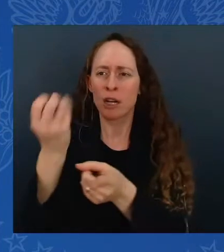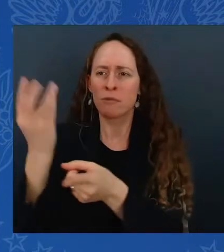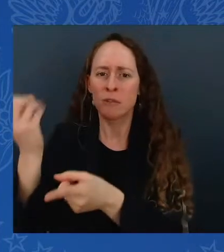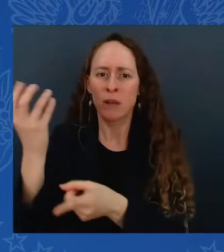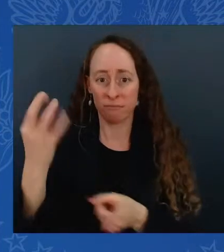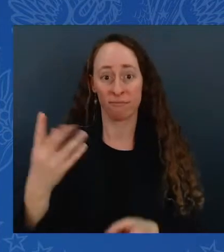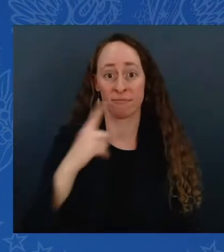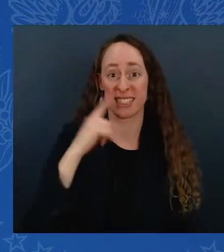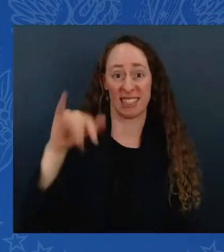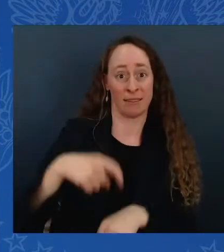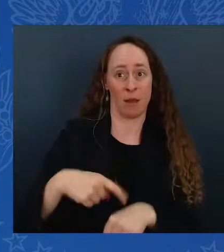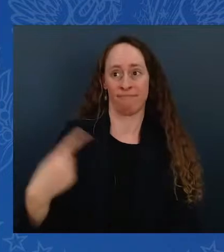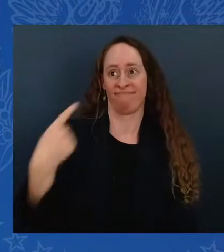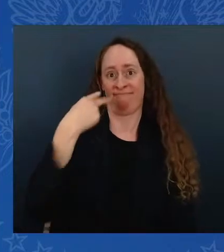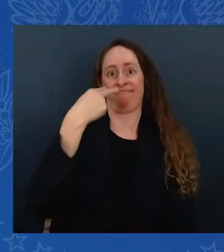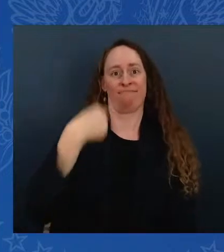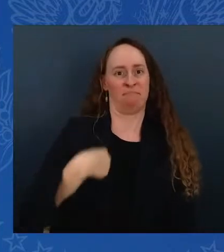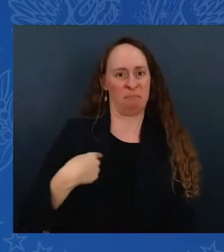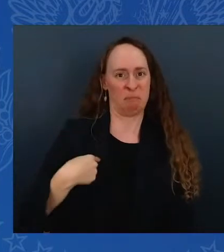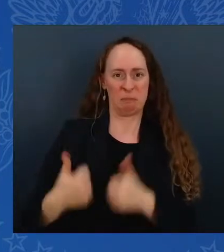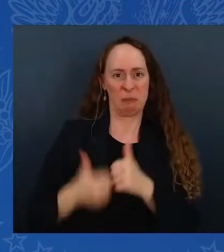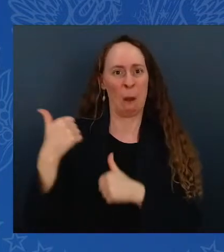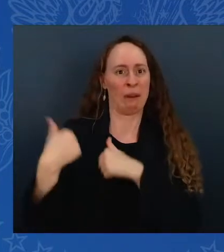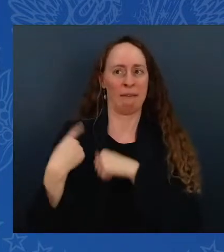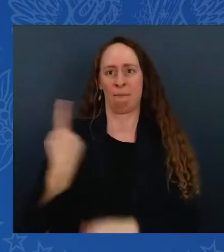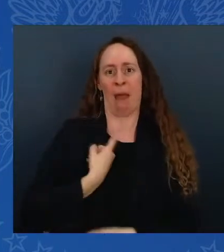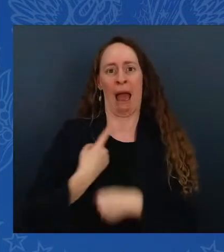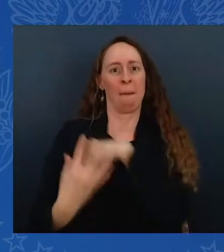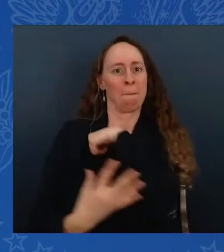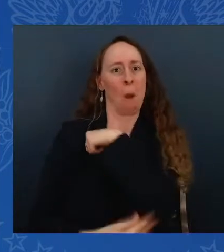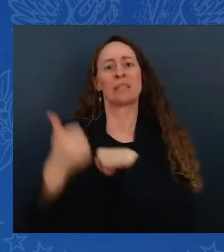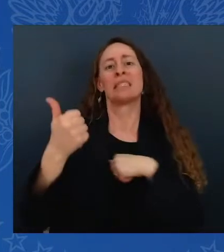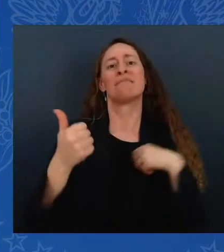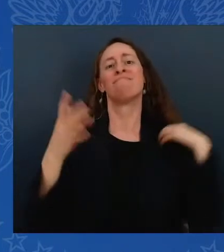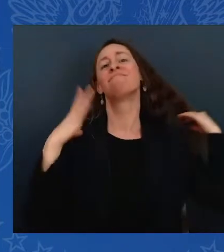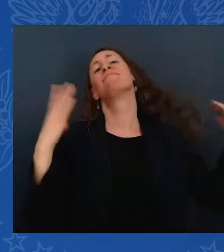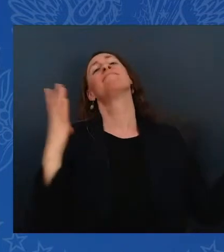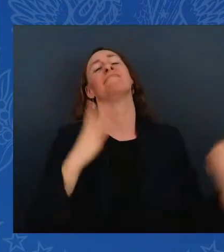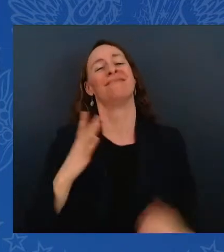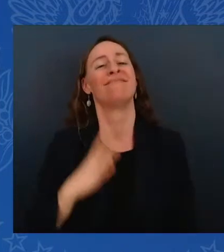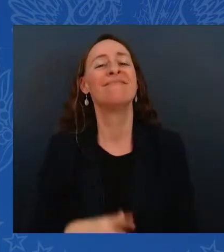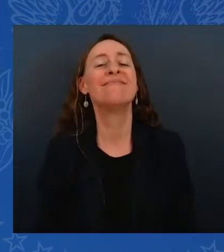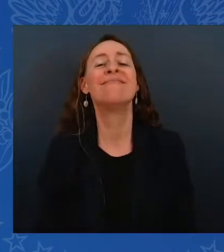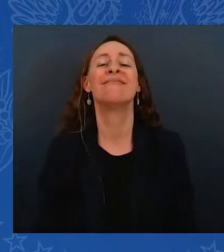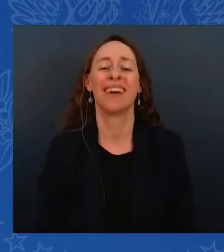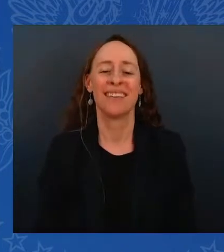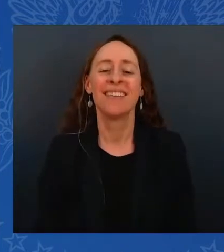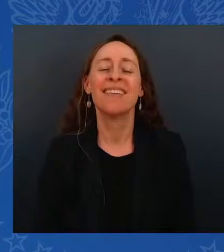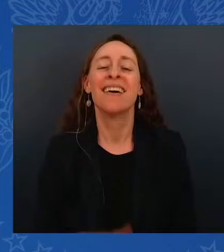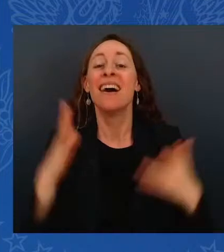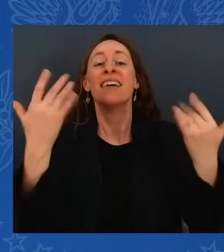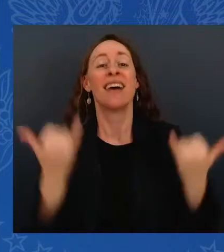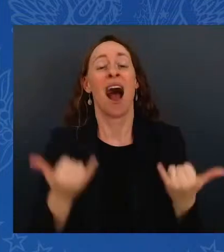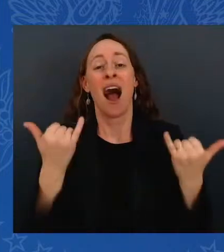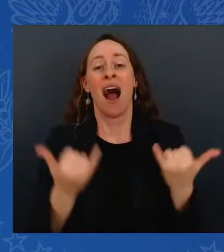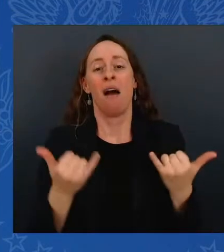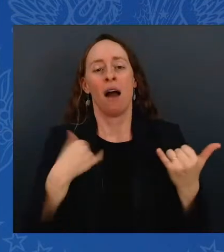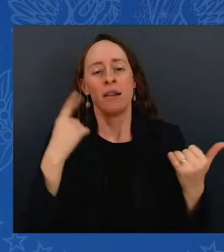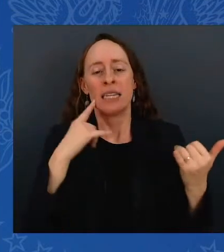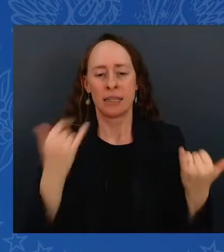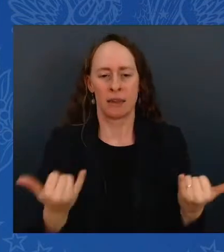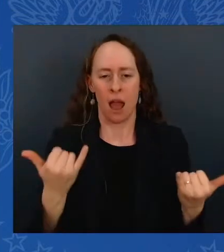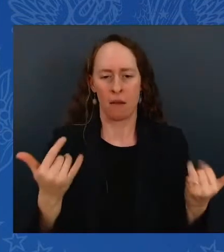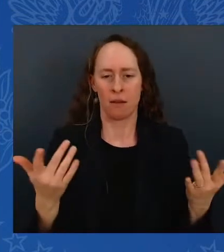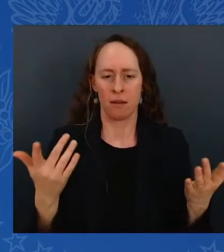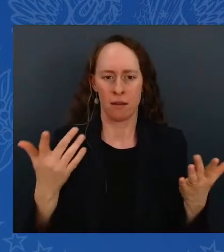choice. For the past 40 years, too many leaders have sworn by an economic theory that has not